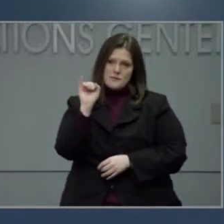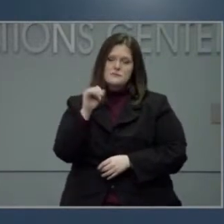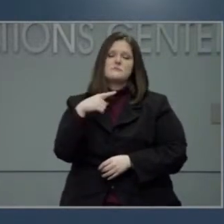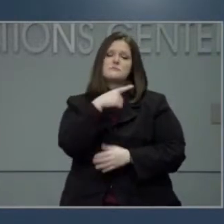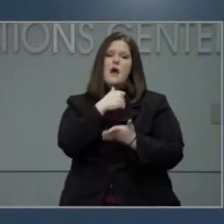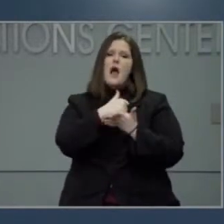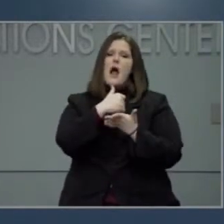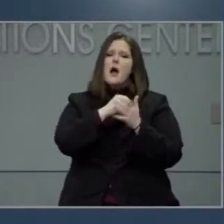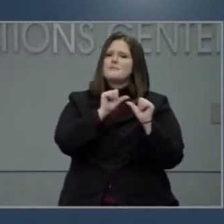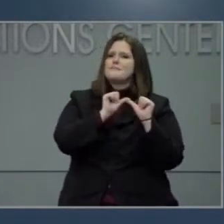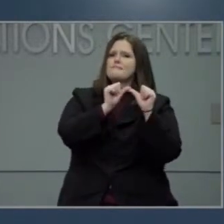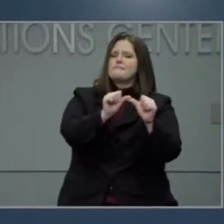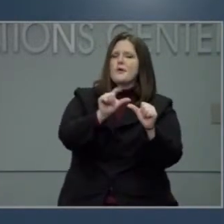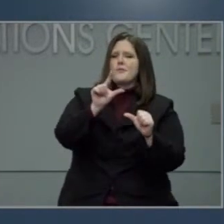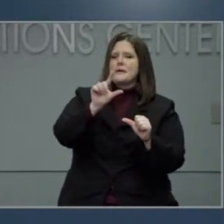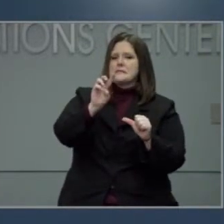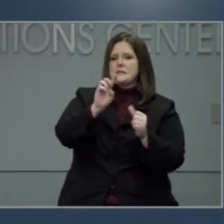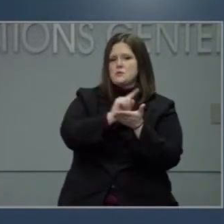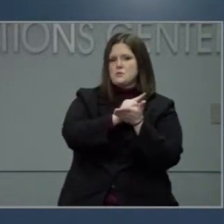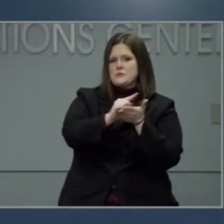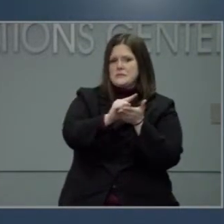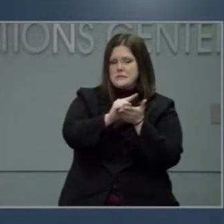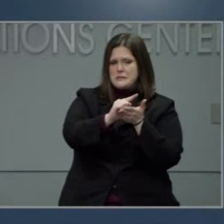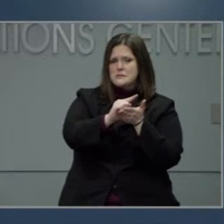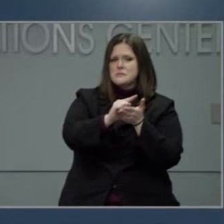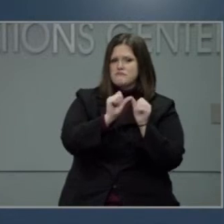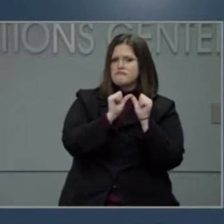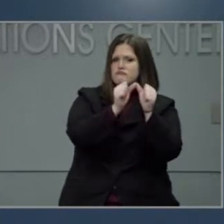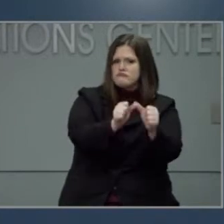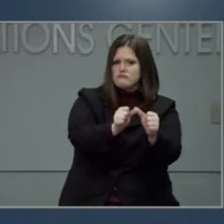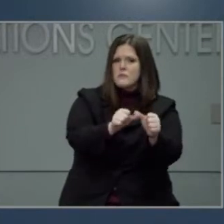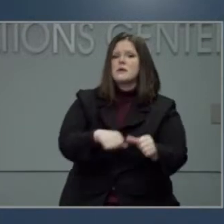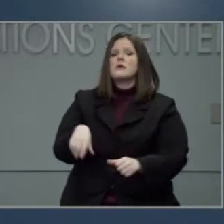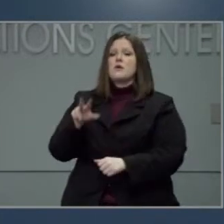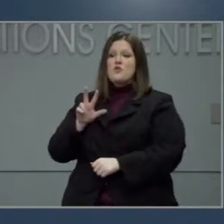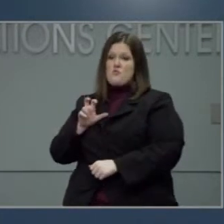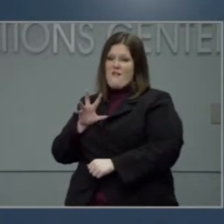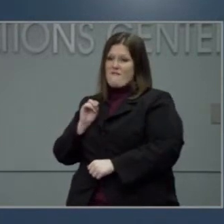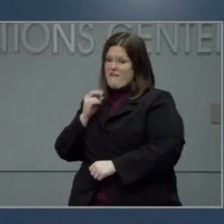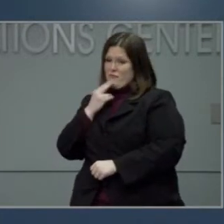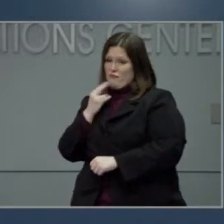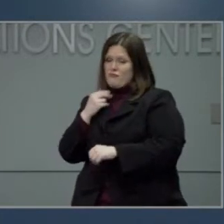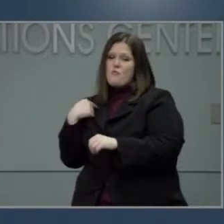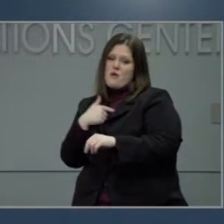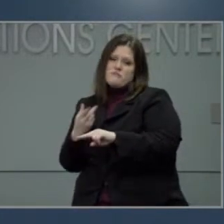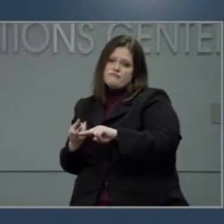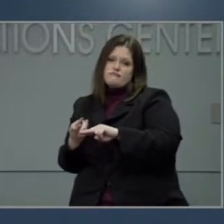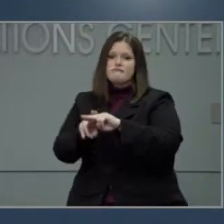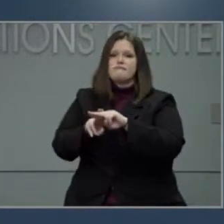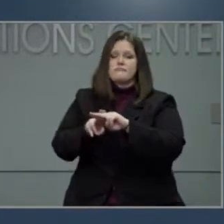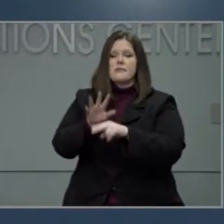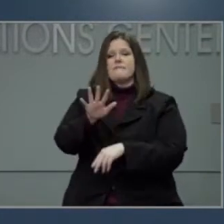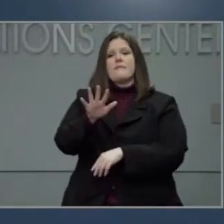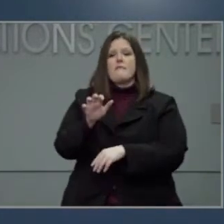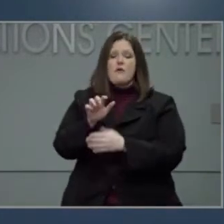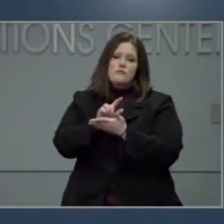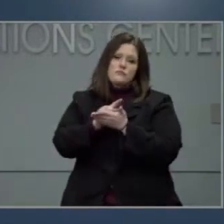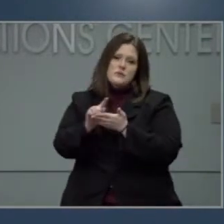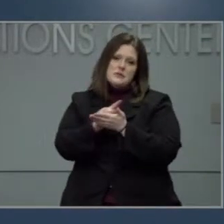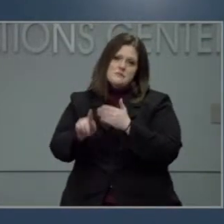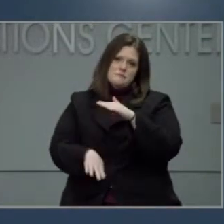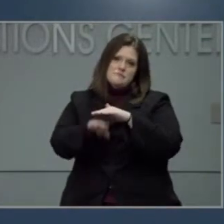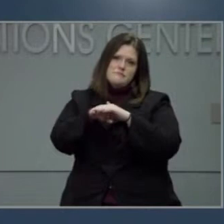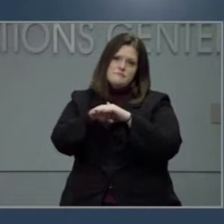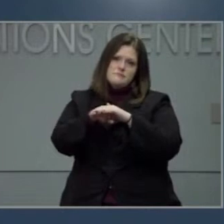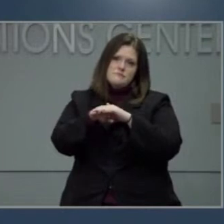includes increasing the maximum weekly benefit from $350 to $500 per week and adjusting the maximum number of weeks an individual can receive